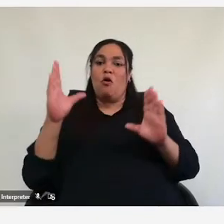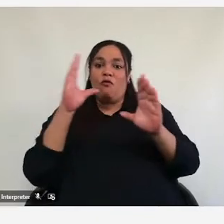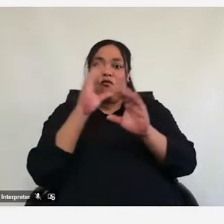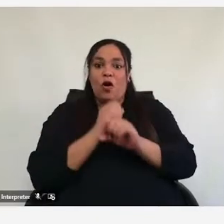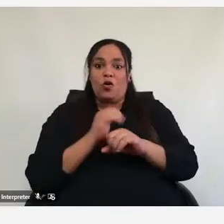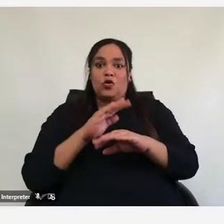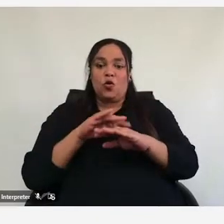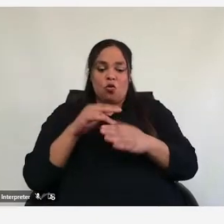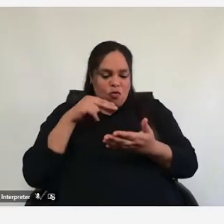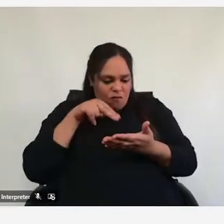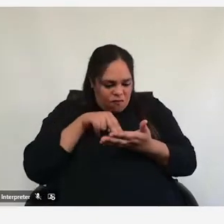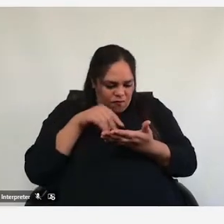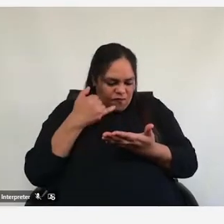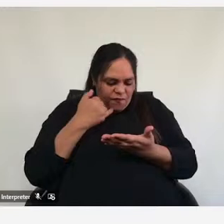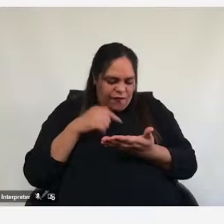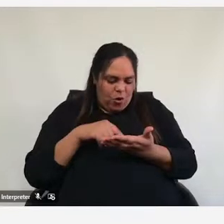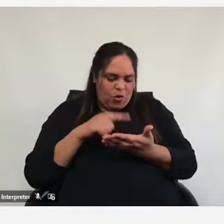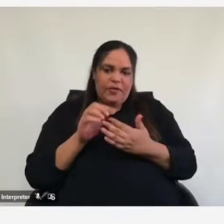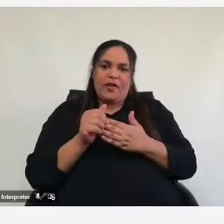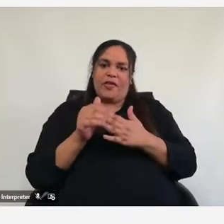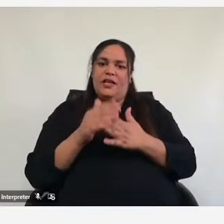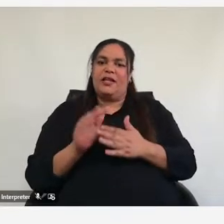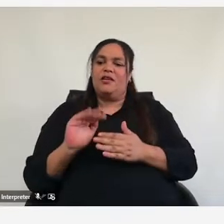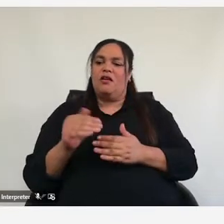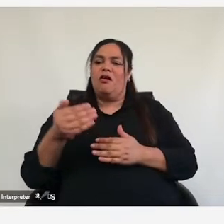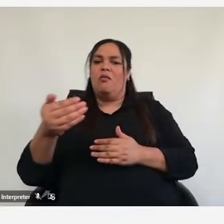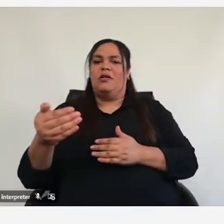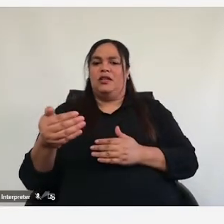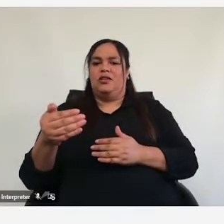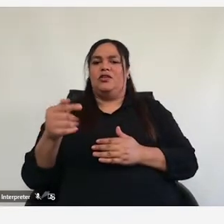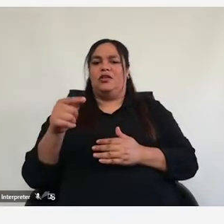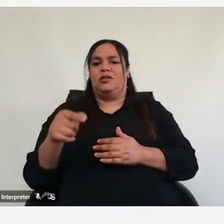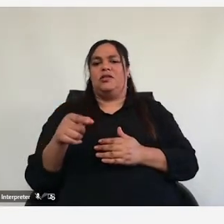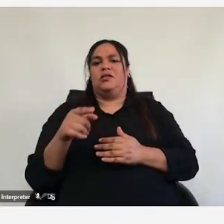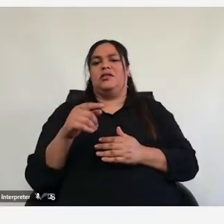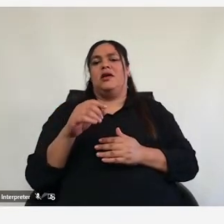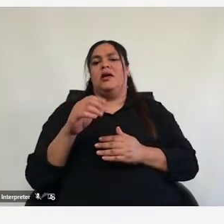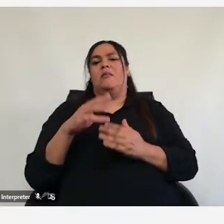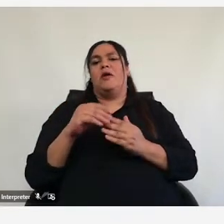their phone than the leader of the opposition, Khaled